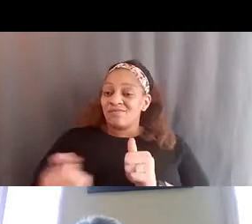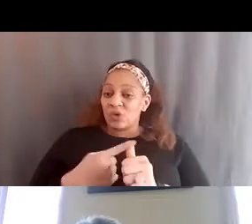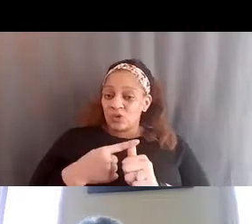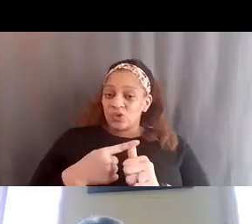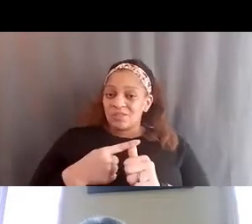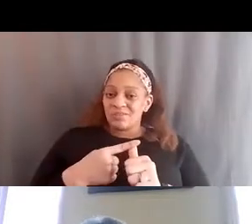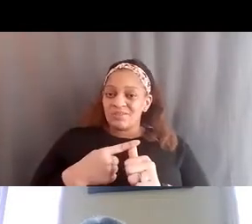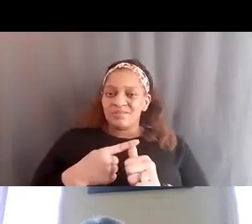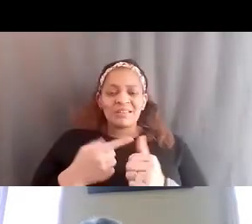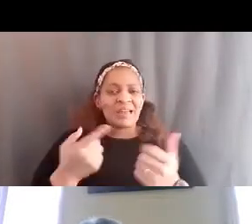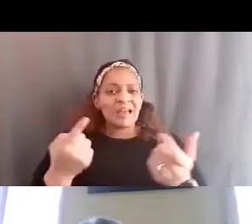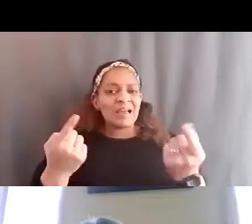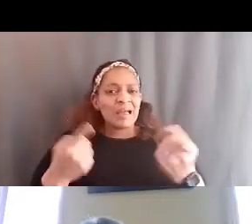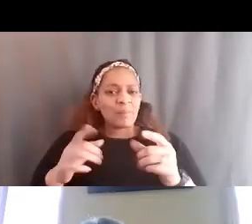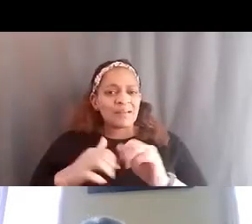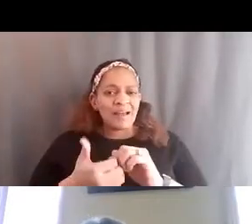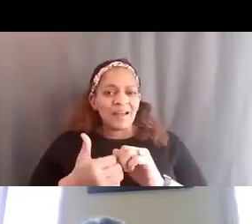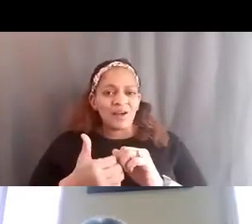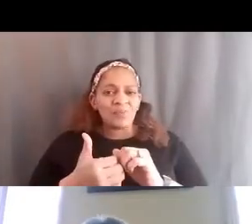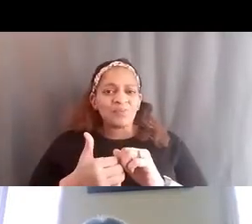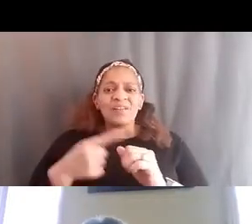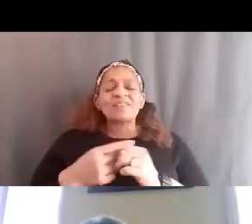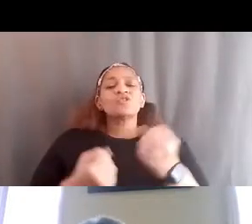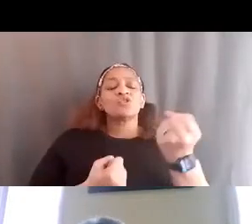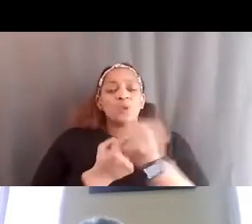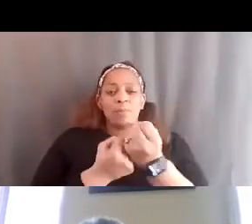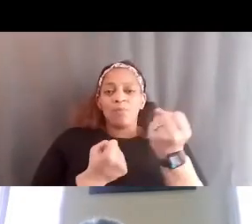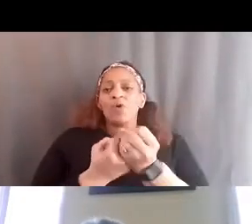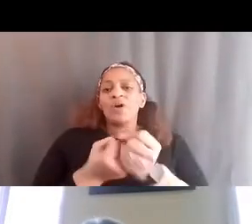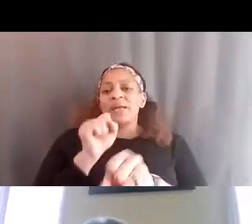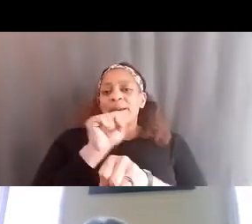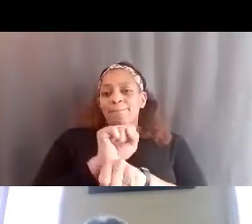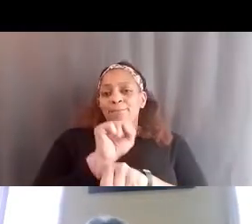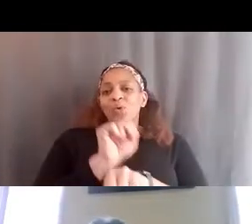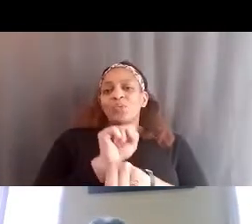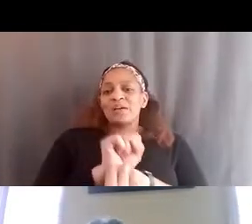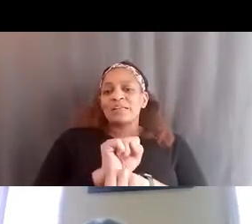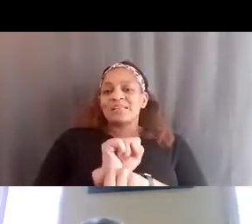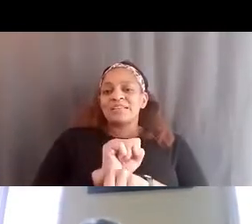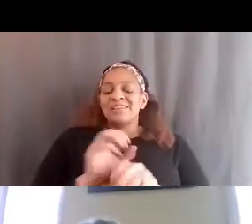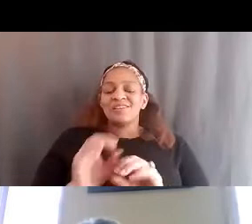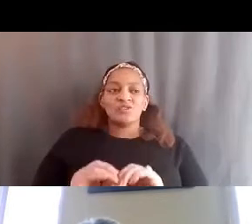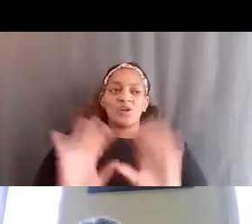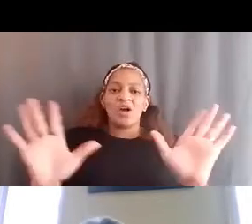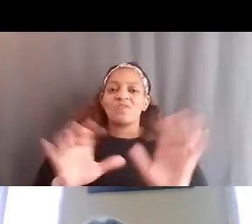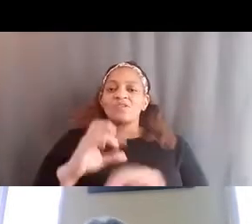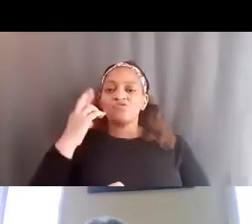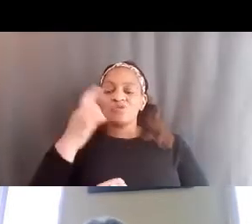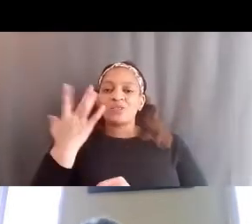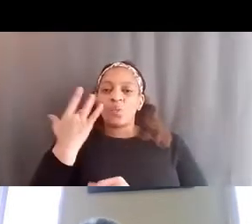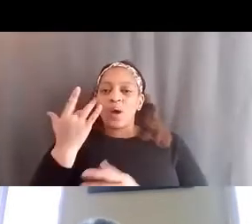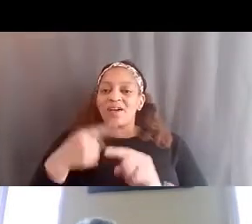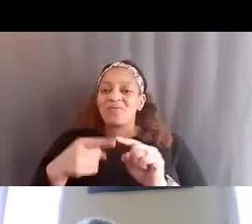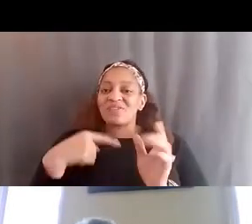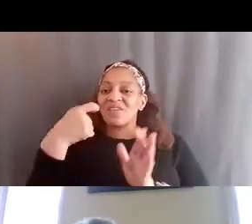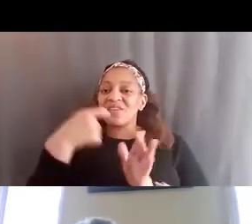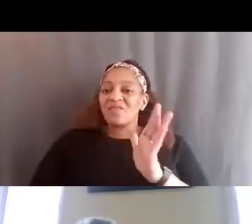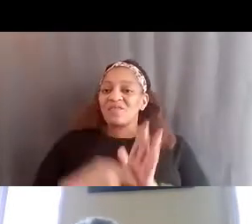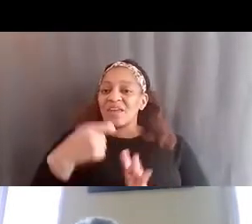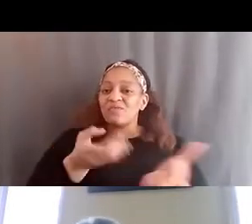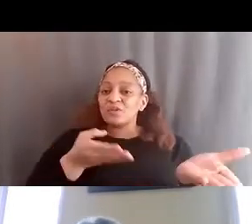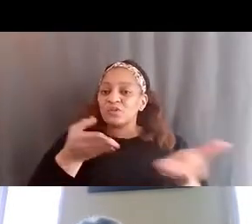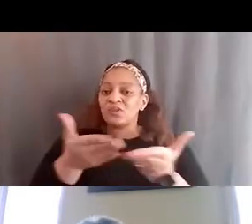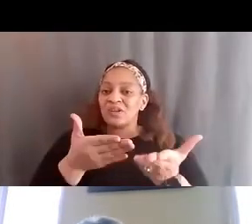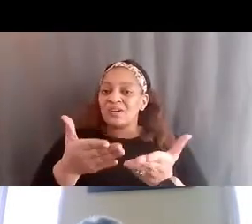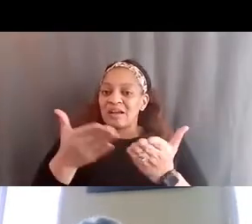employment. And I think it's very obvious that what the reasons are for that. Fee-for-service does not reward